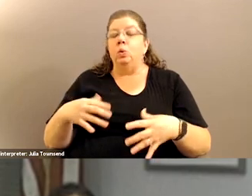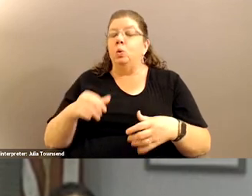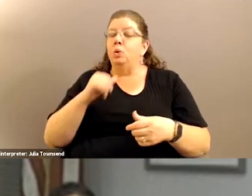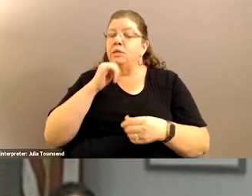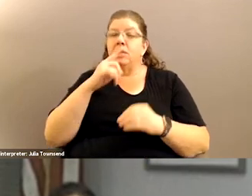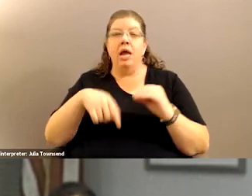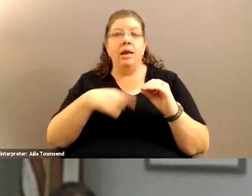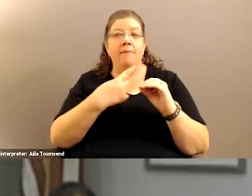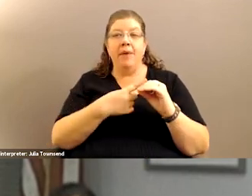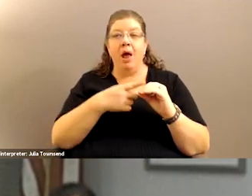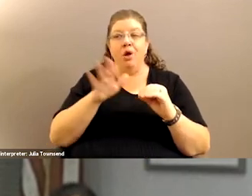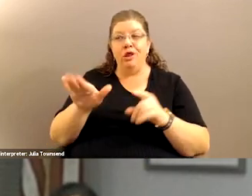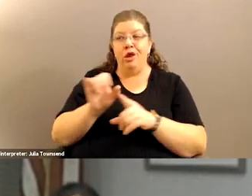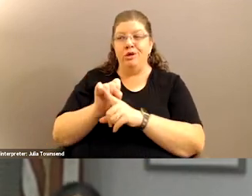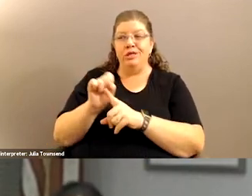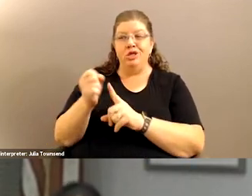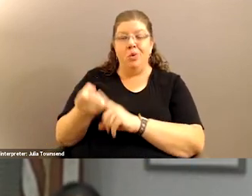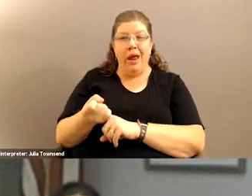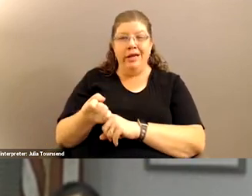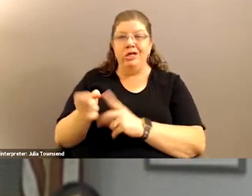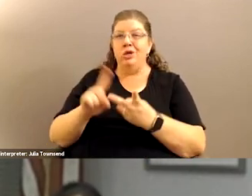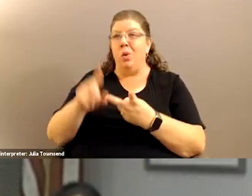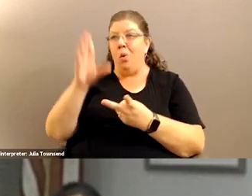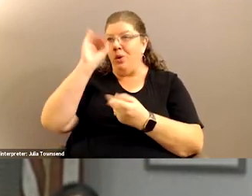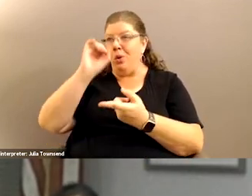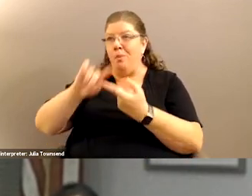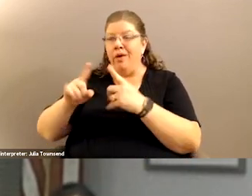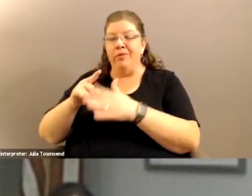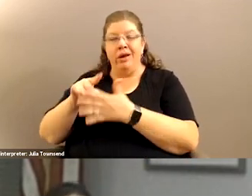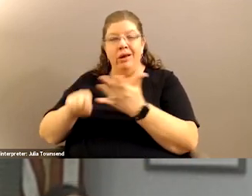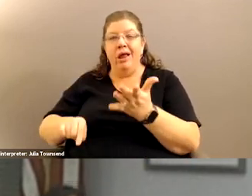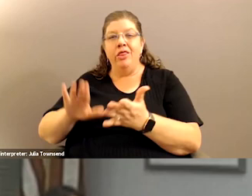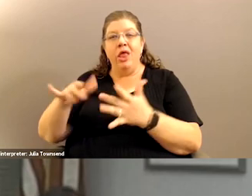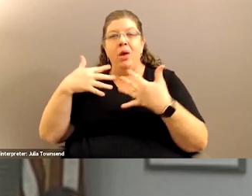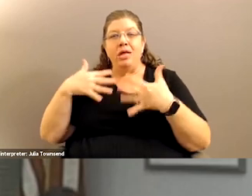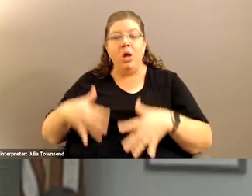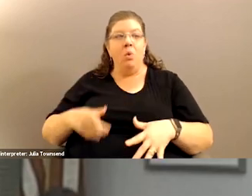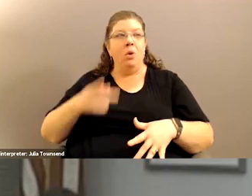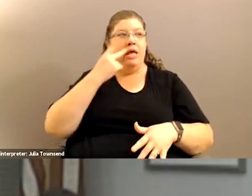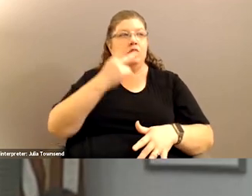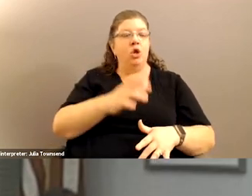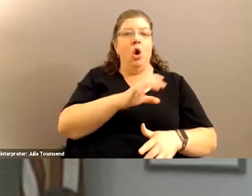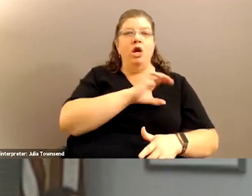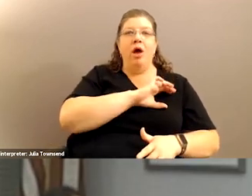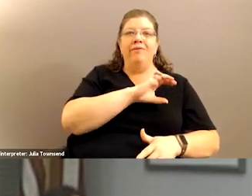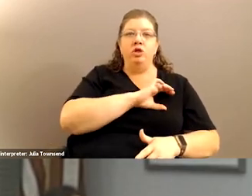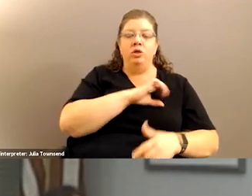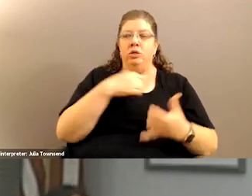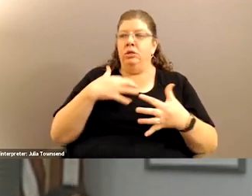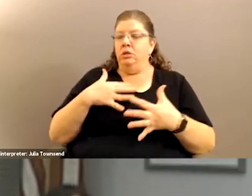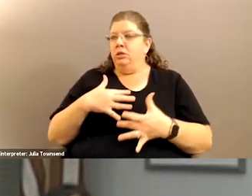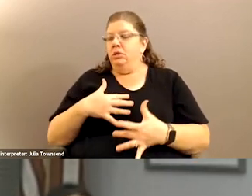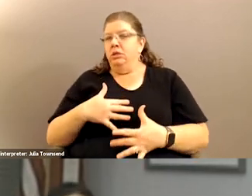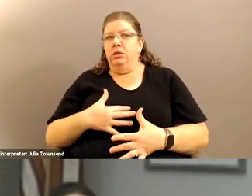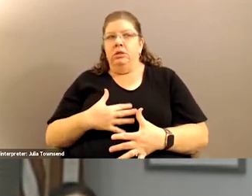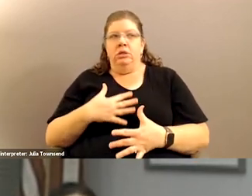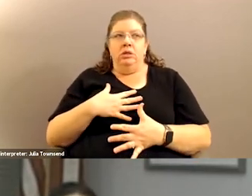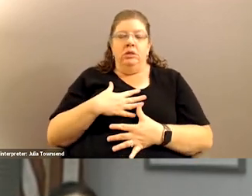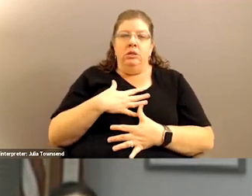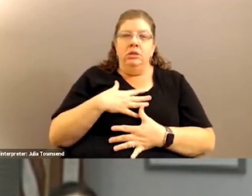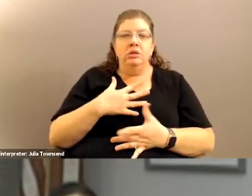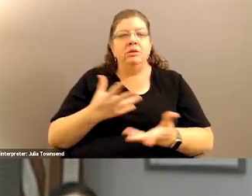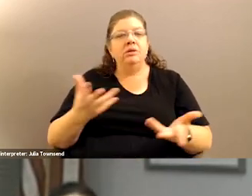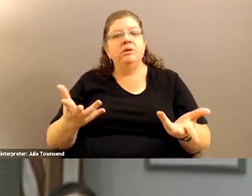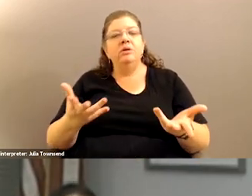about their situation about their boyfriend this and that no it was when we saw an officer and stuff and so